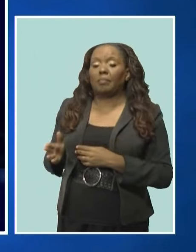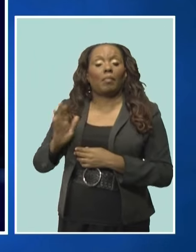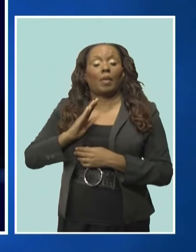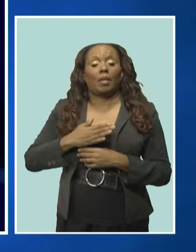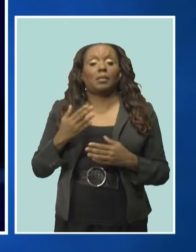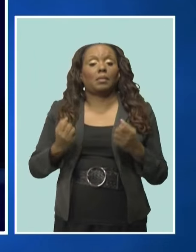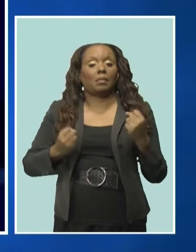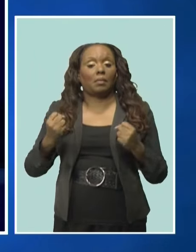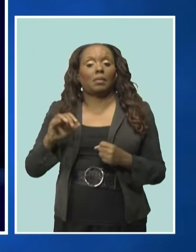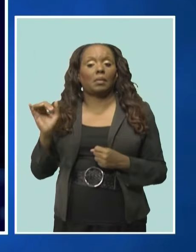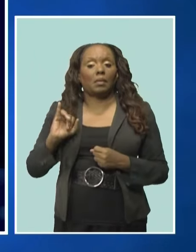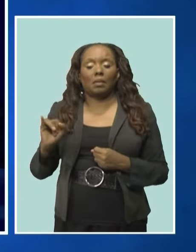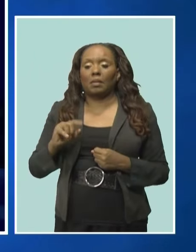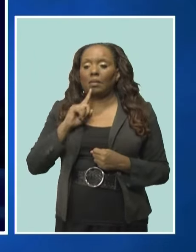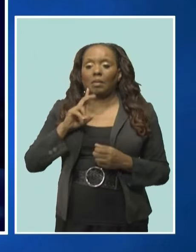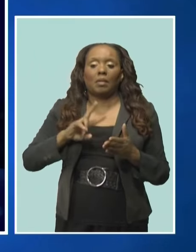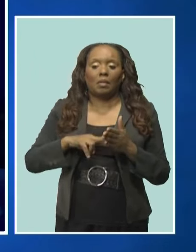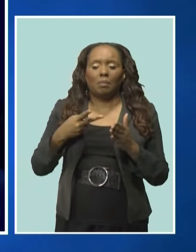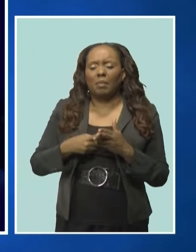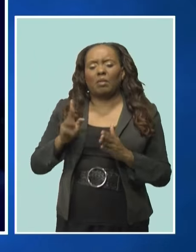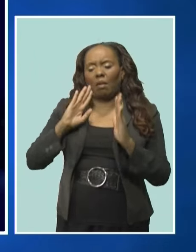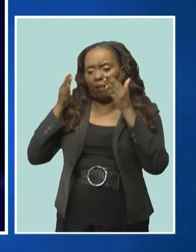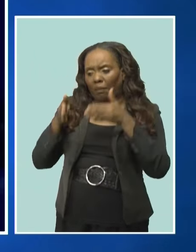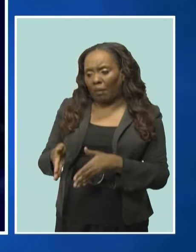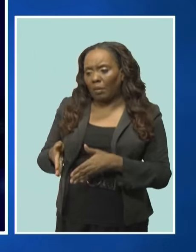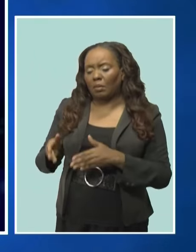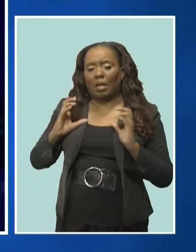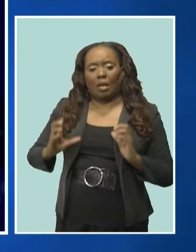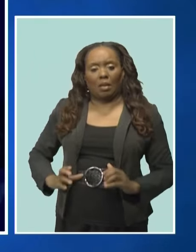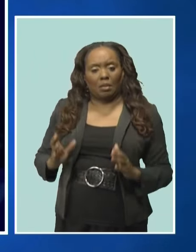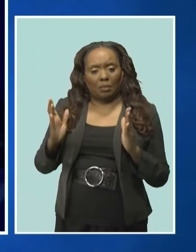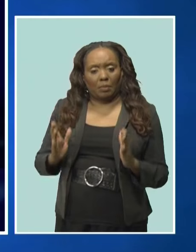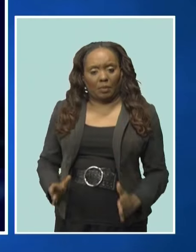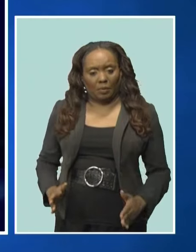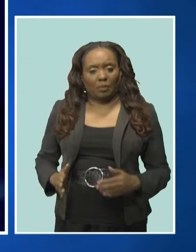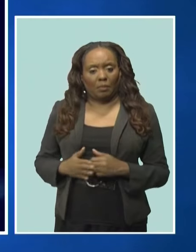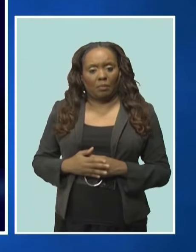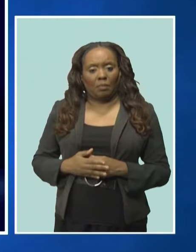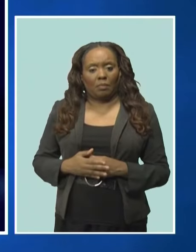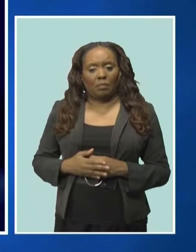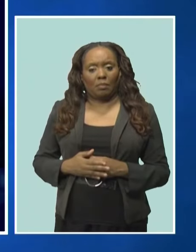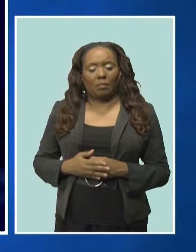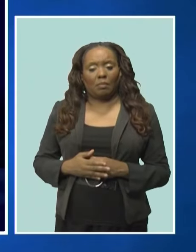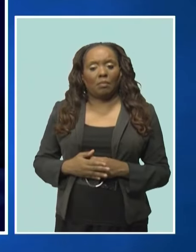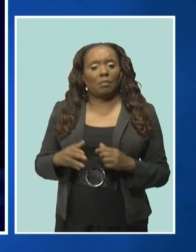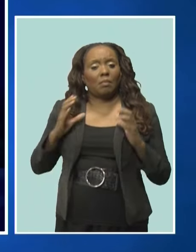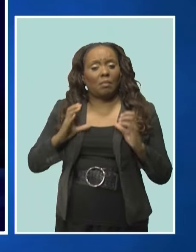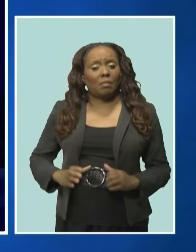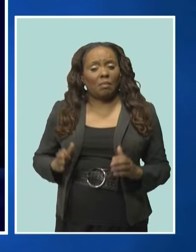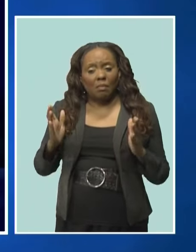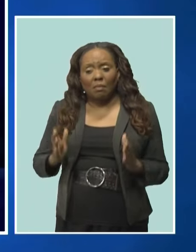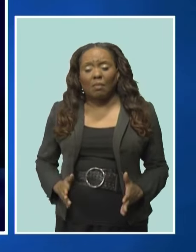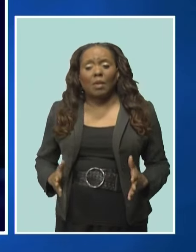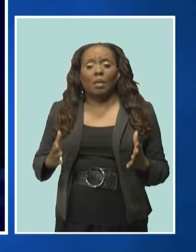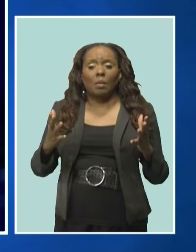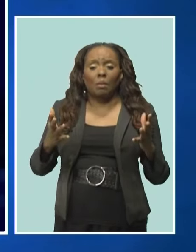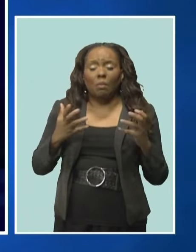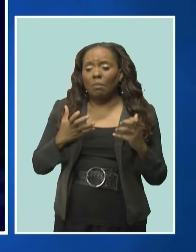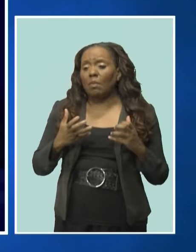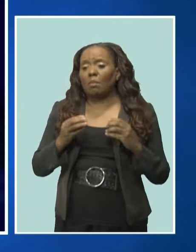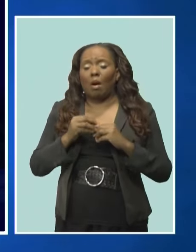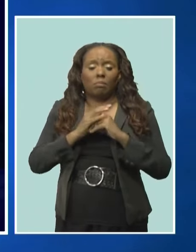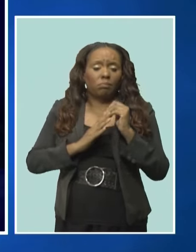testament to our relentless focus on customer centricity. We understand that our clients value convenience, transparency, and